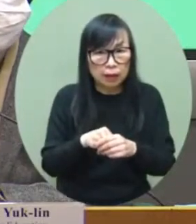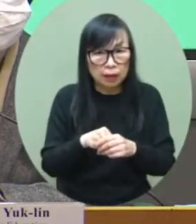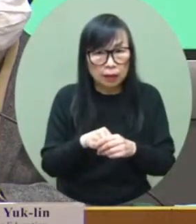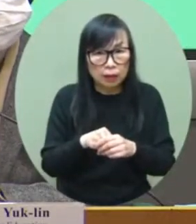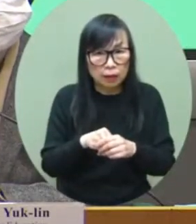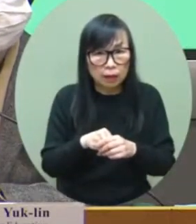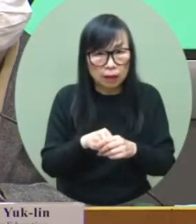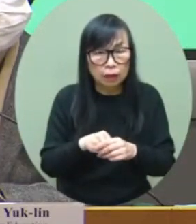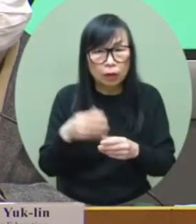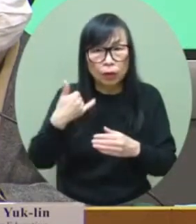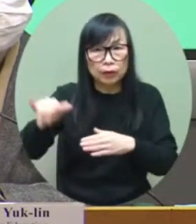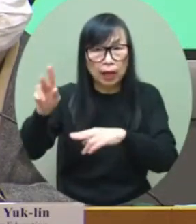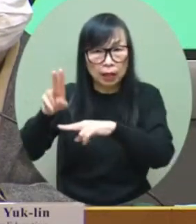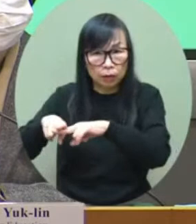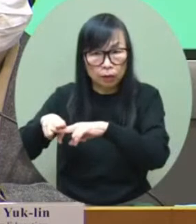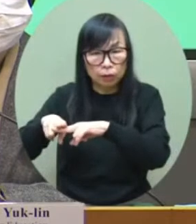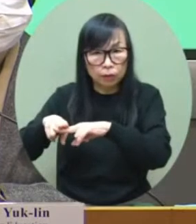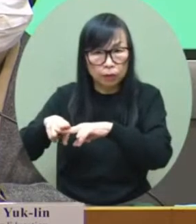fronts.